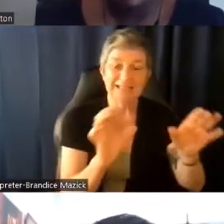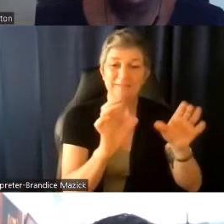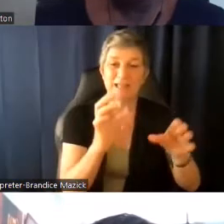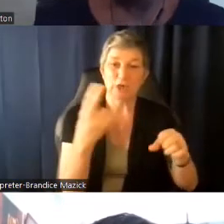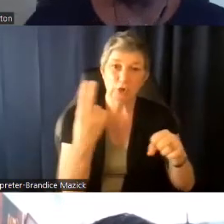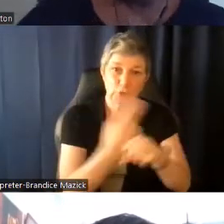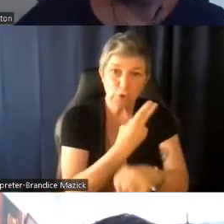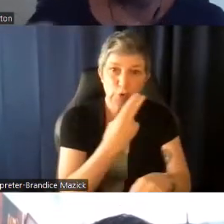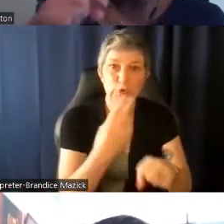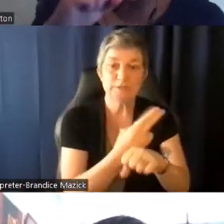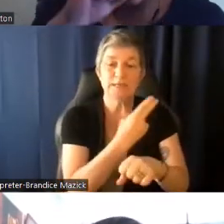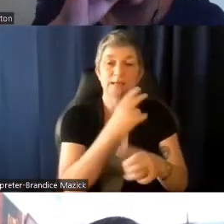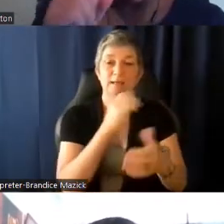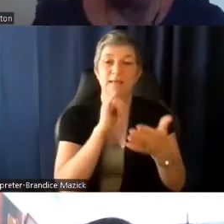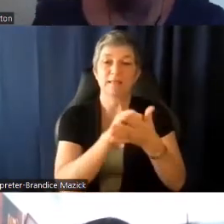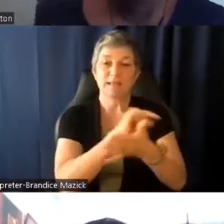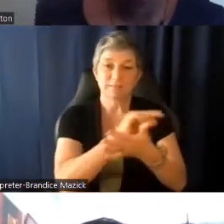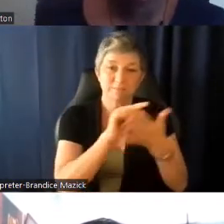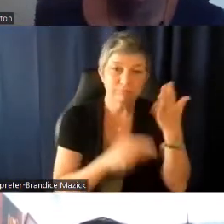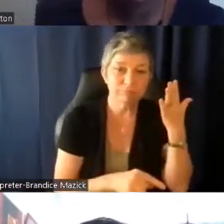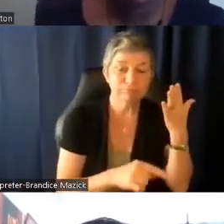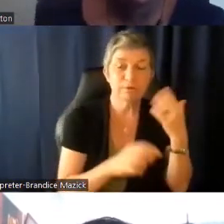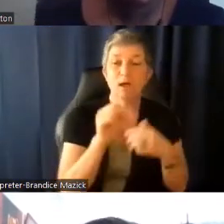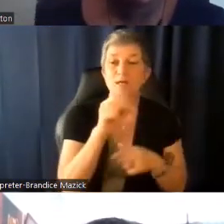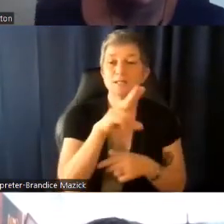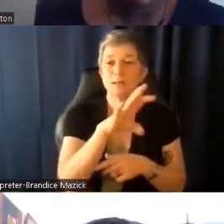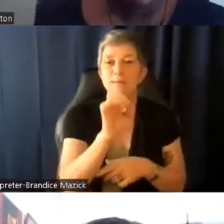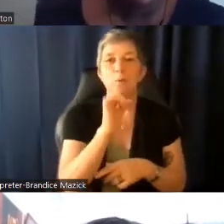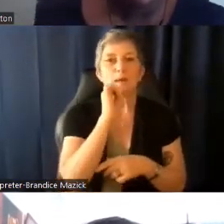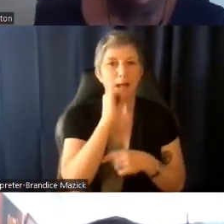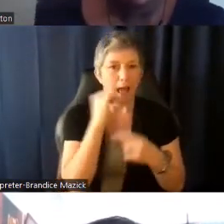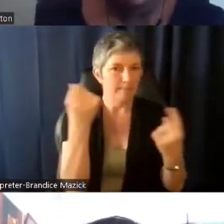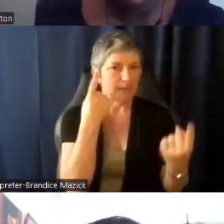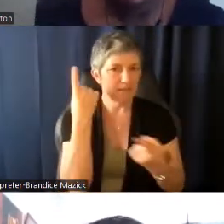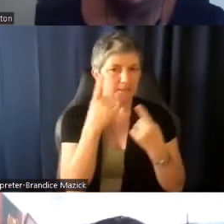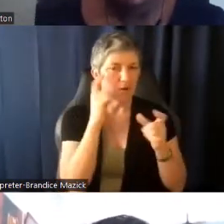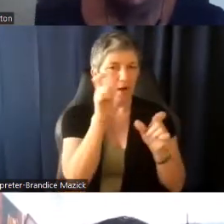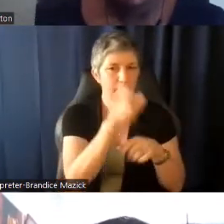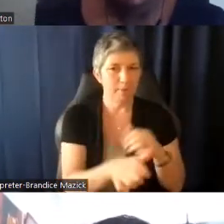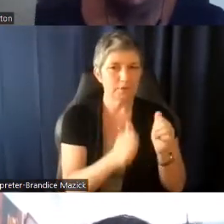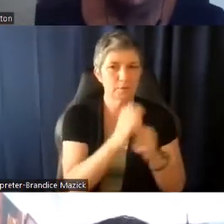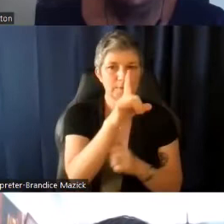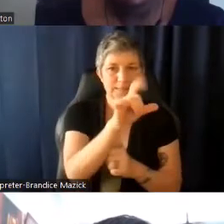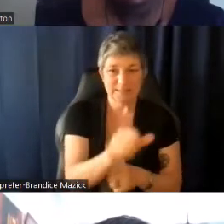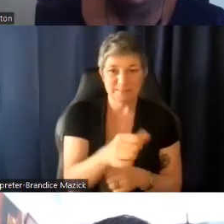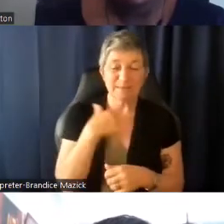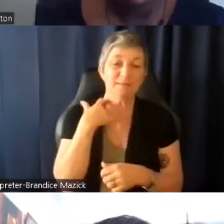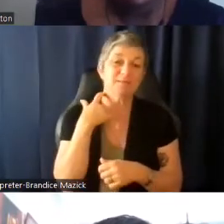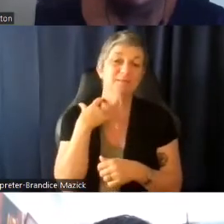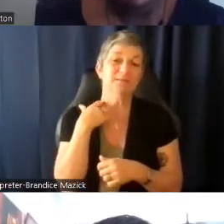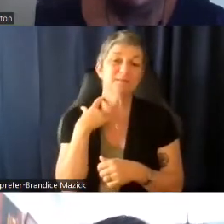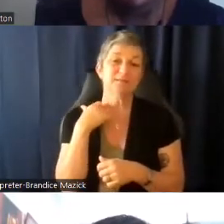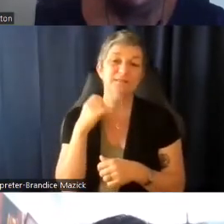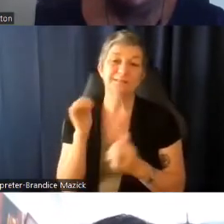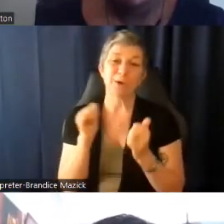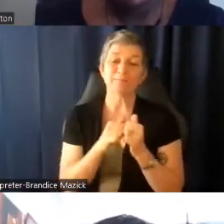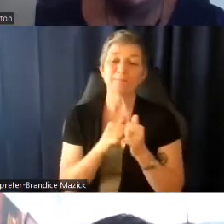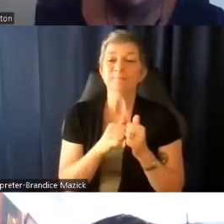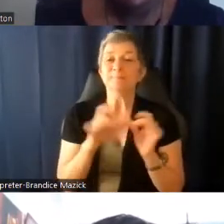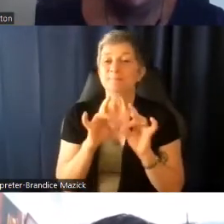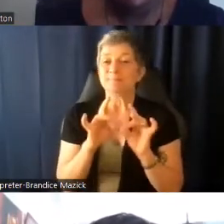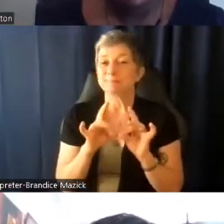using or abusing these substances would not be considered a person with a disability. And so can you just give a bit of